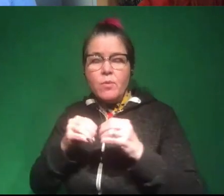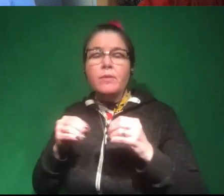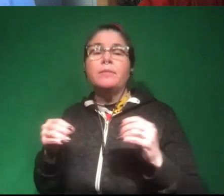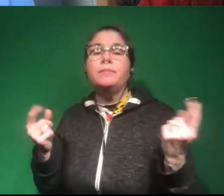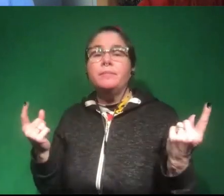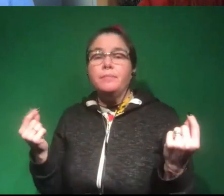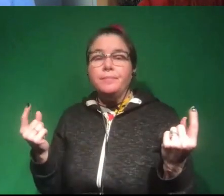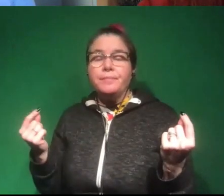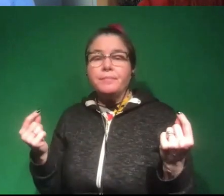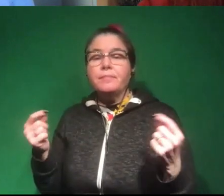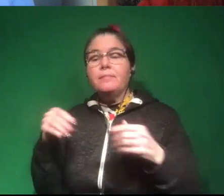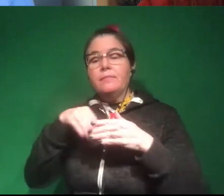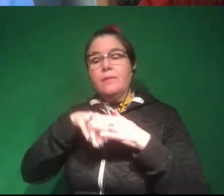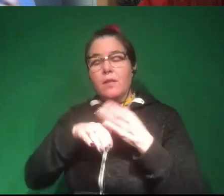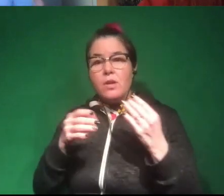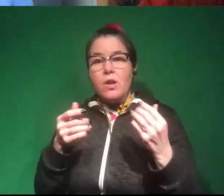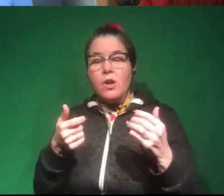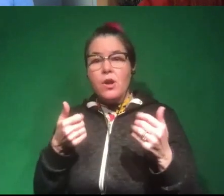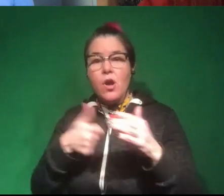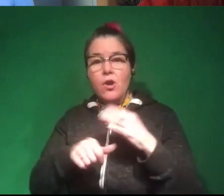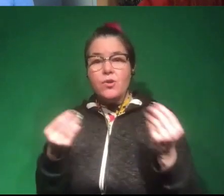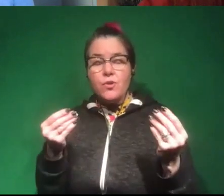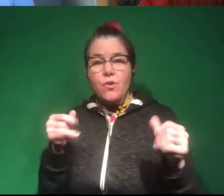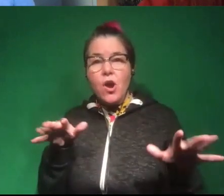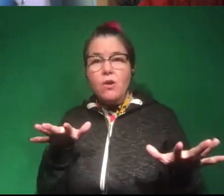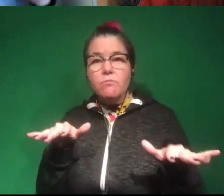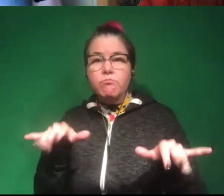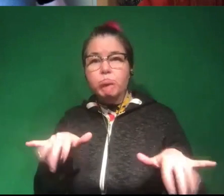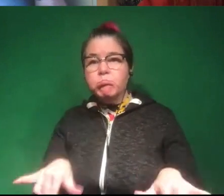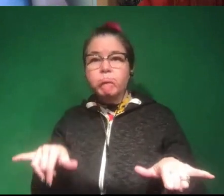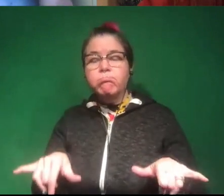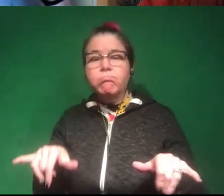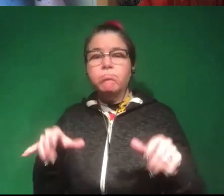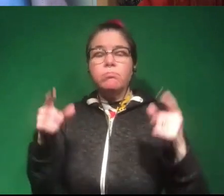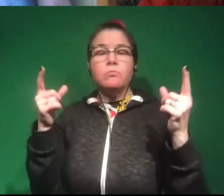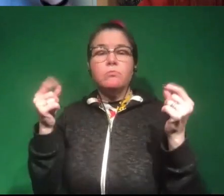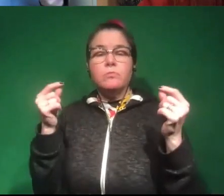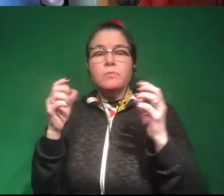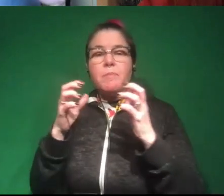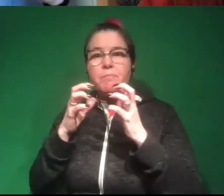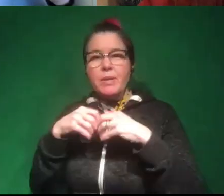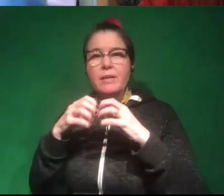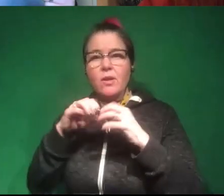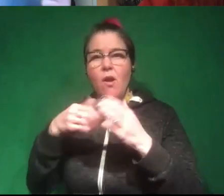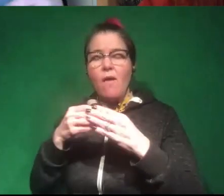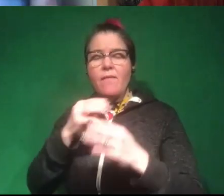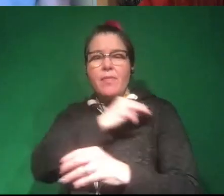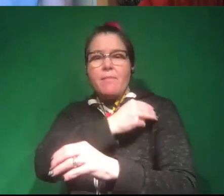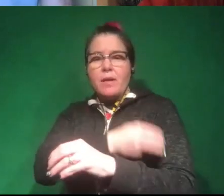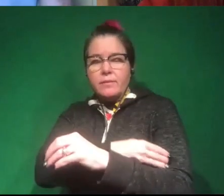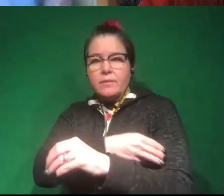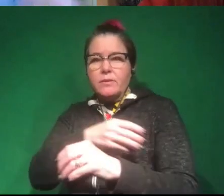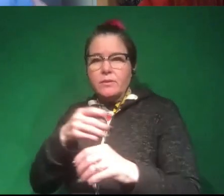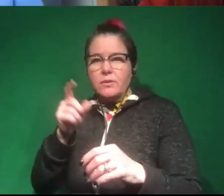does, she just kind of goes underground and then will just hang out. And she's actually breaking down all the muscles that were required, that were used in